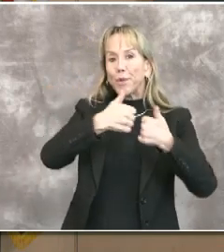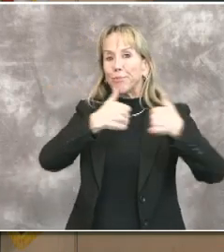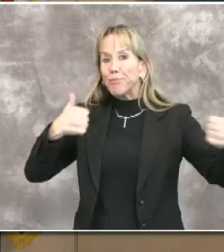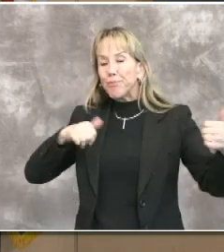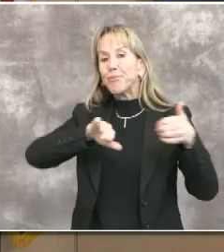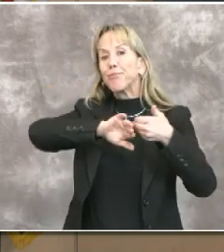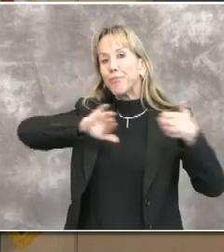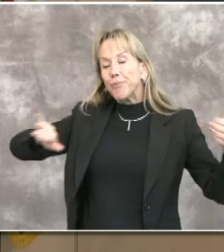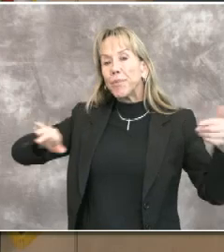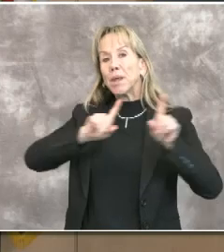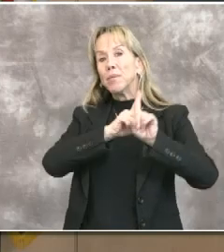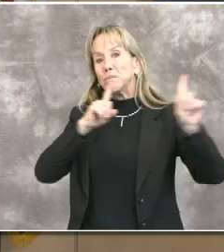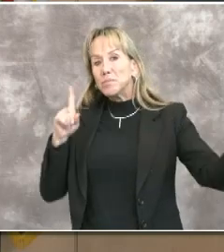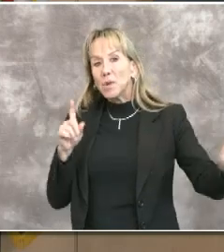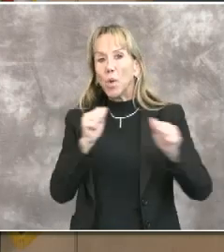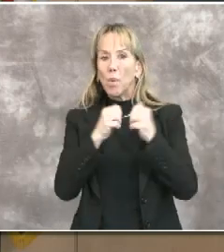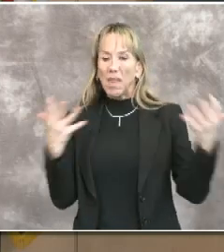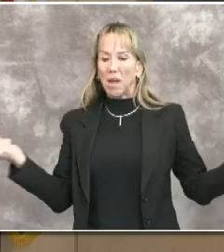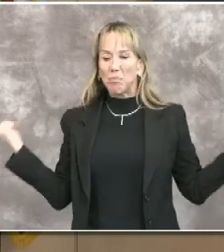social distancing.